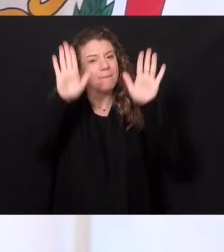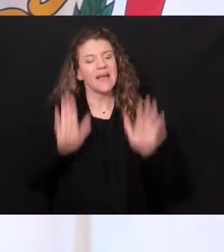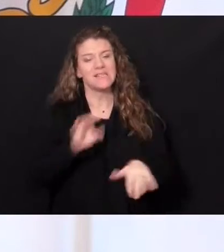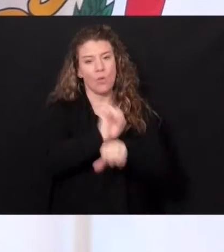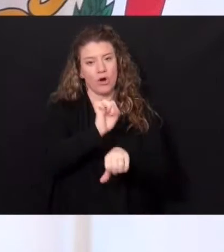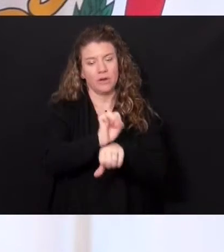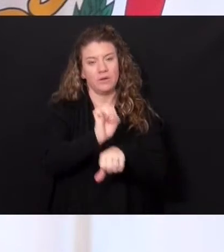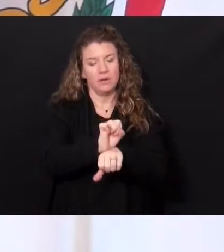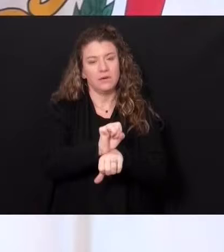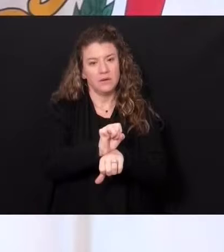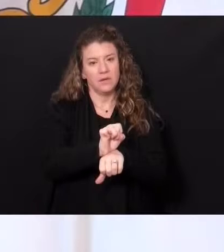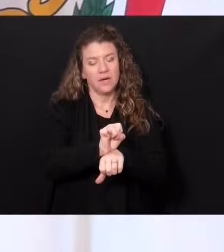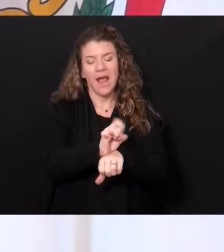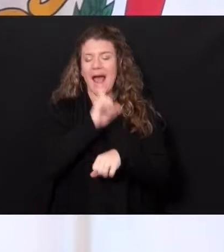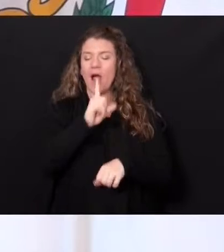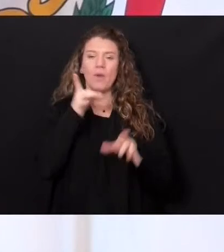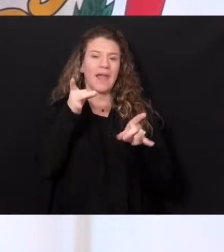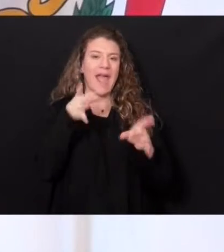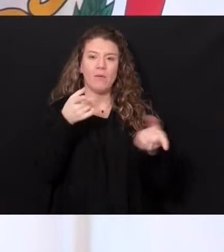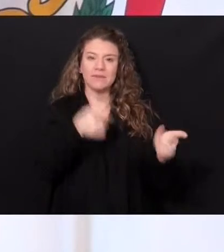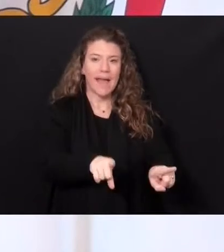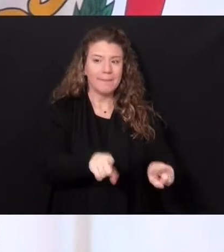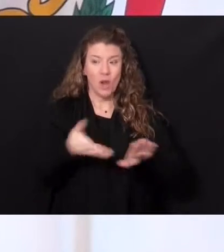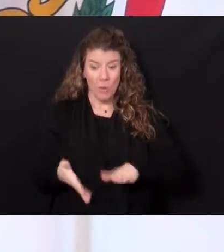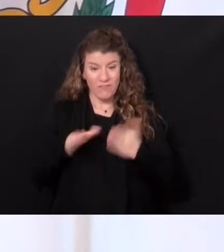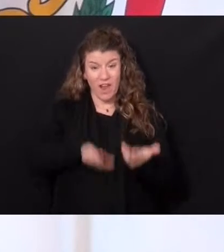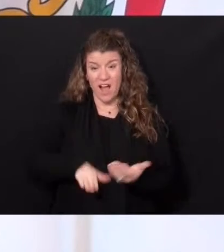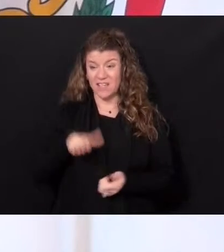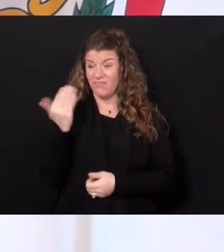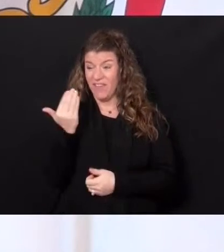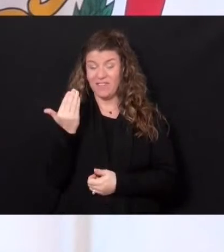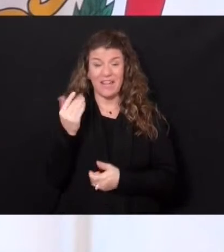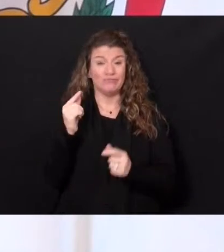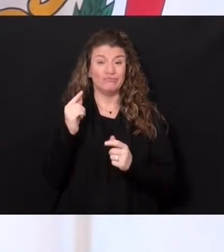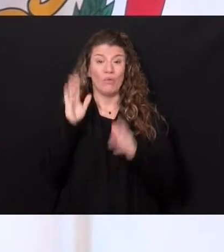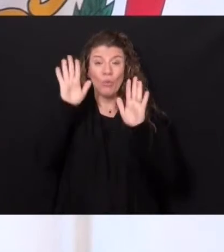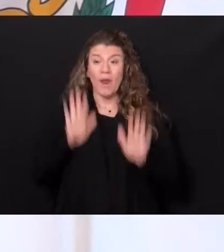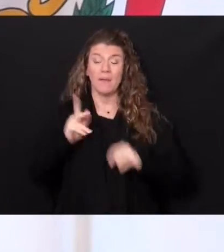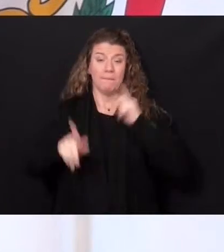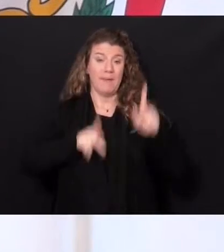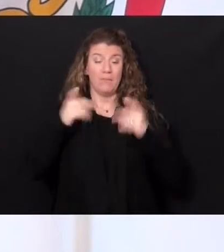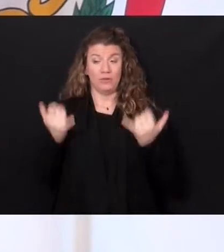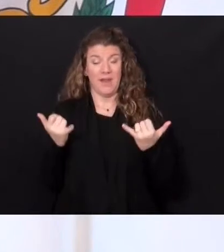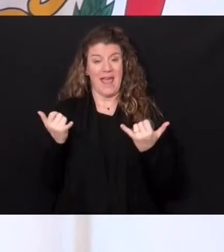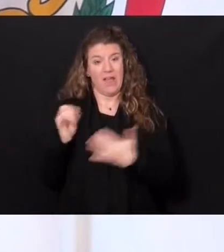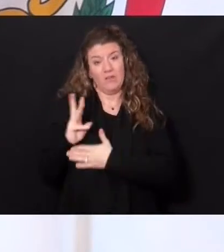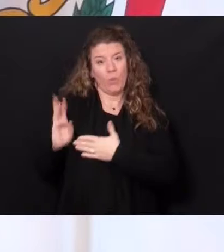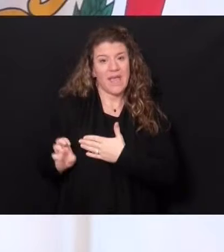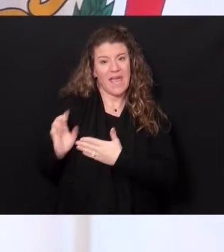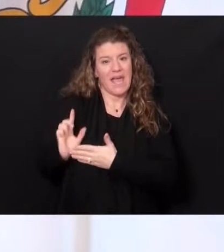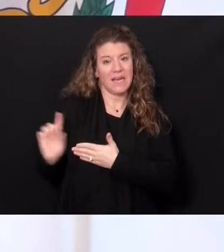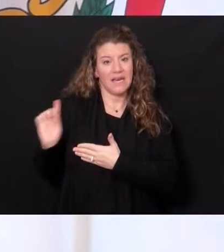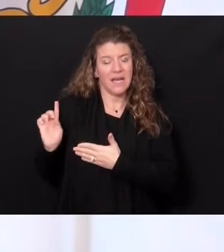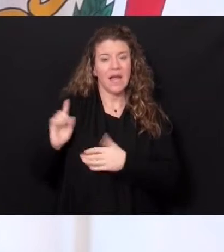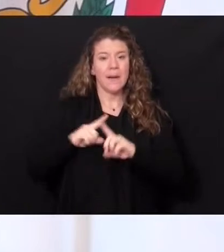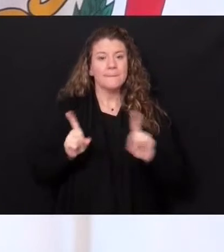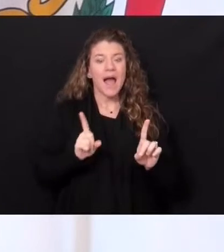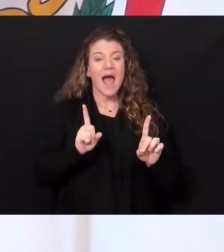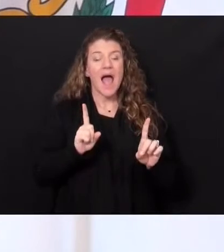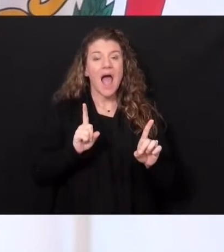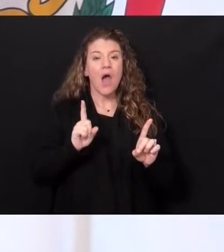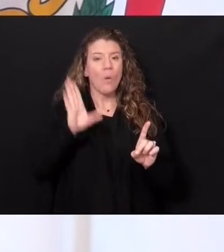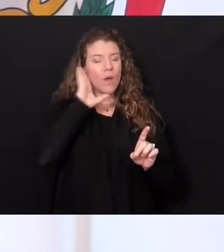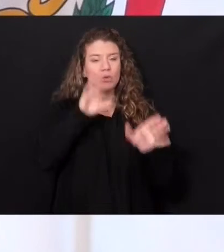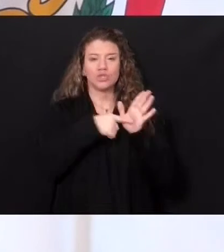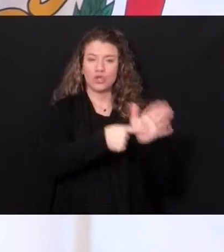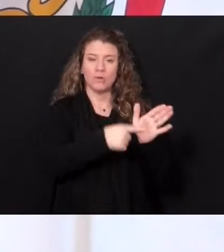and we hate like crazy we lost 15 great West Virginians today or over the weekend, but we're going to absolutely show